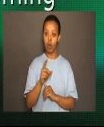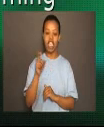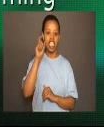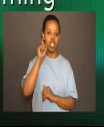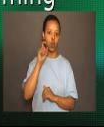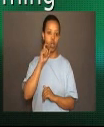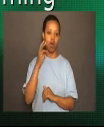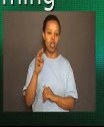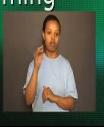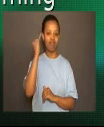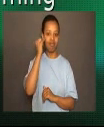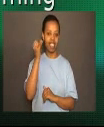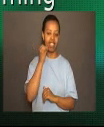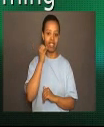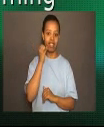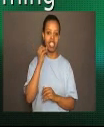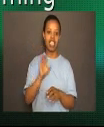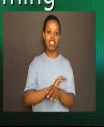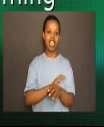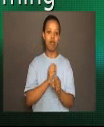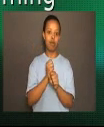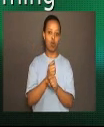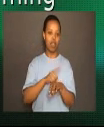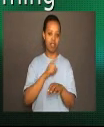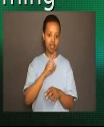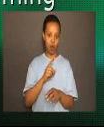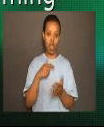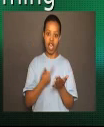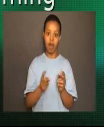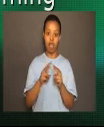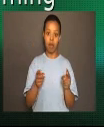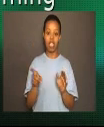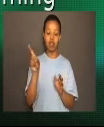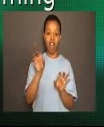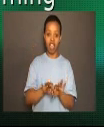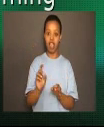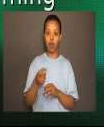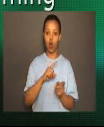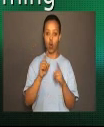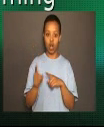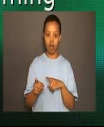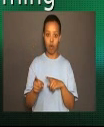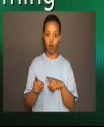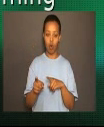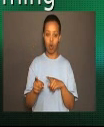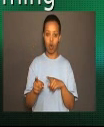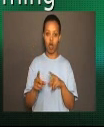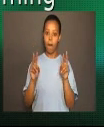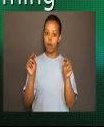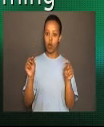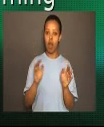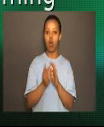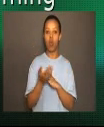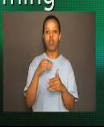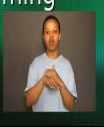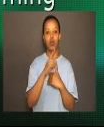cells. It is important to note that this is the only normal